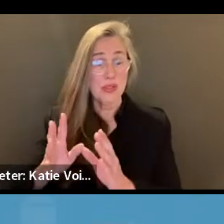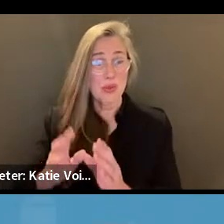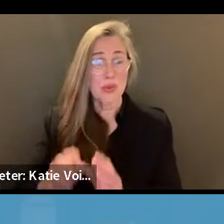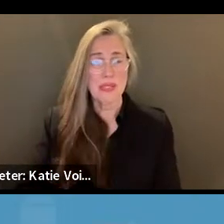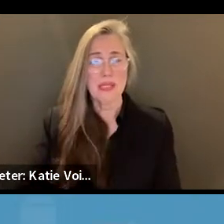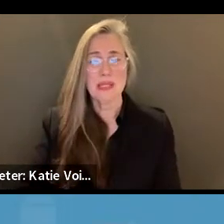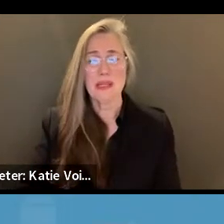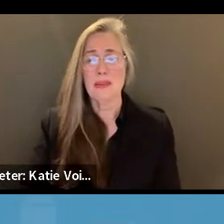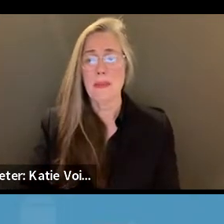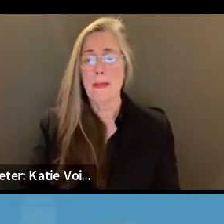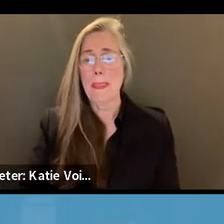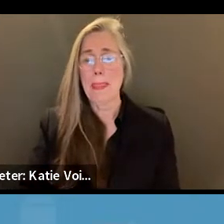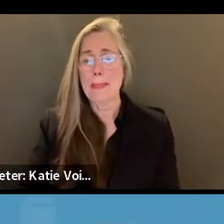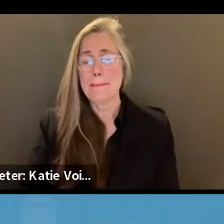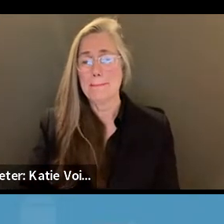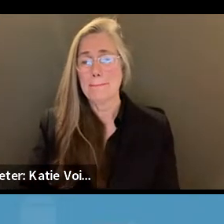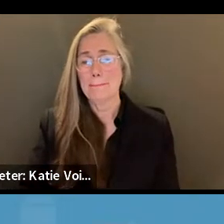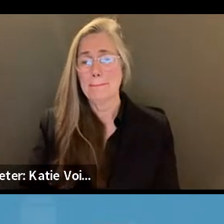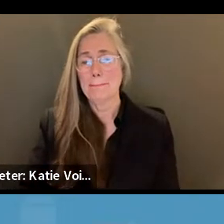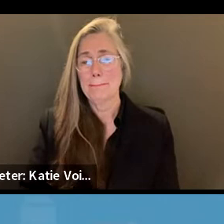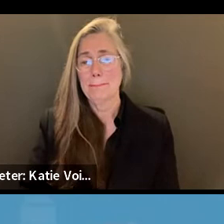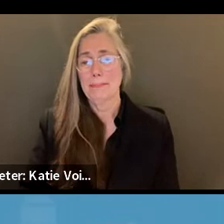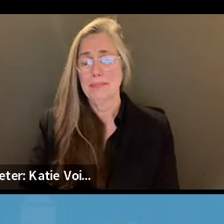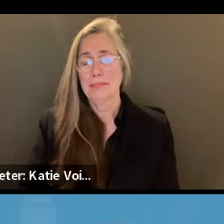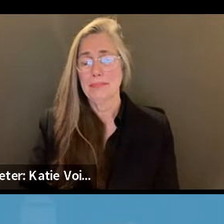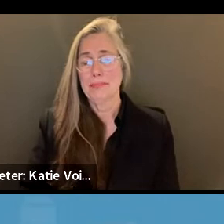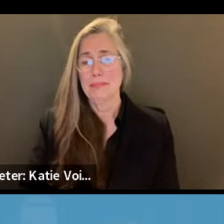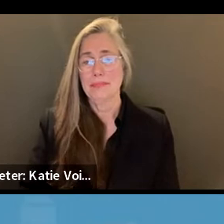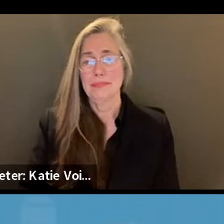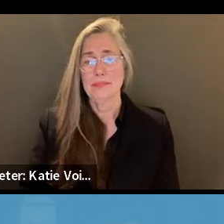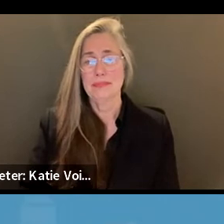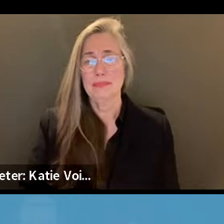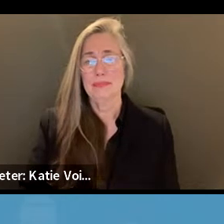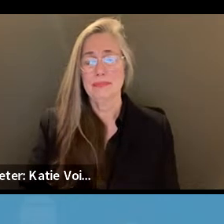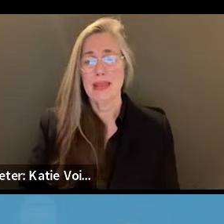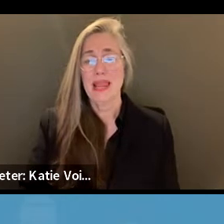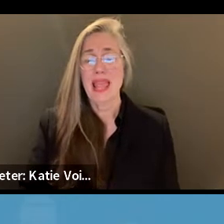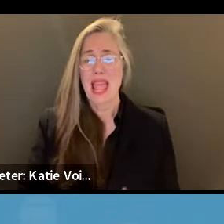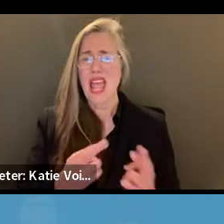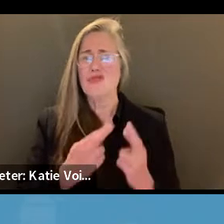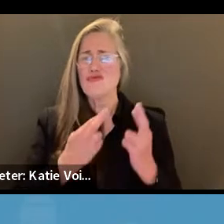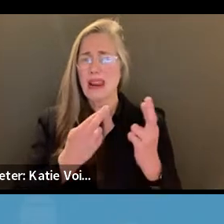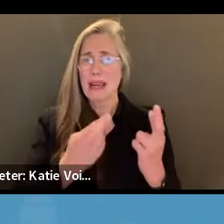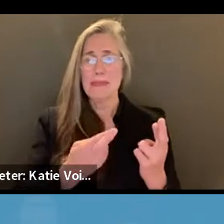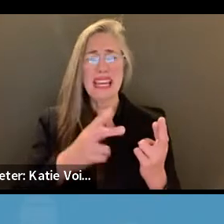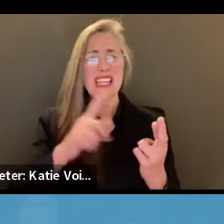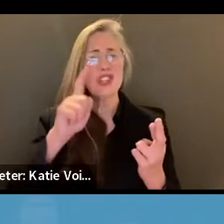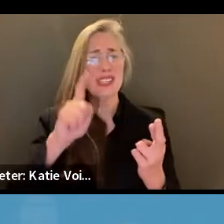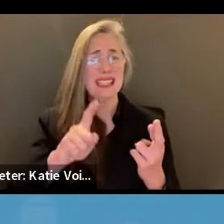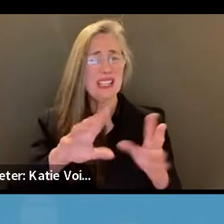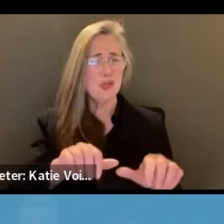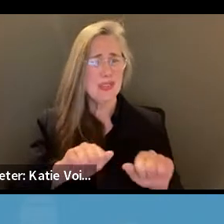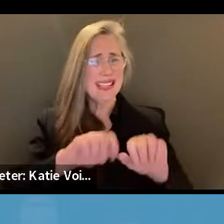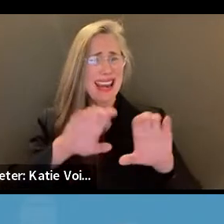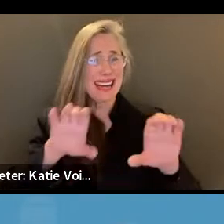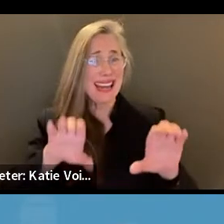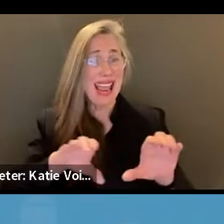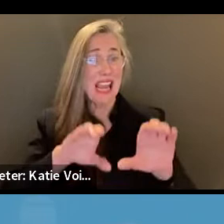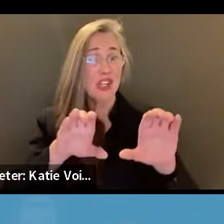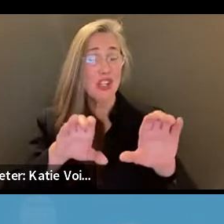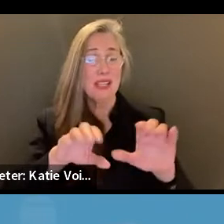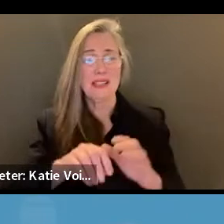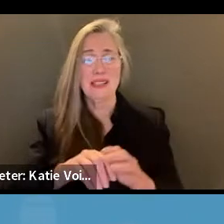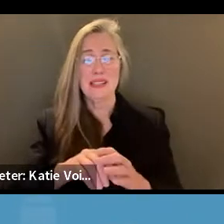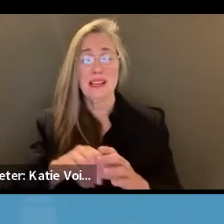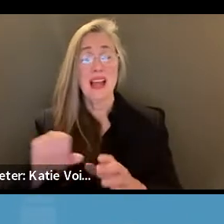Also, as was stated, actionable recommendations that other school districts have